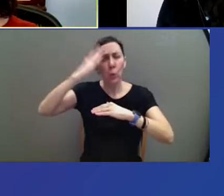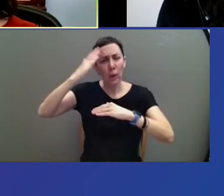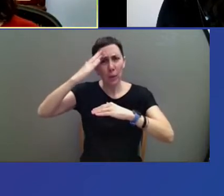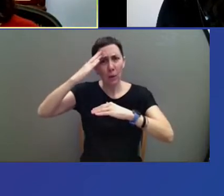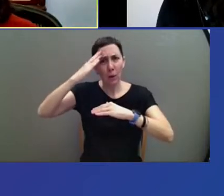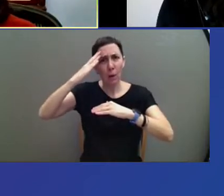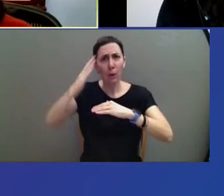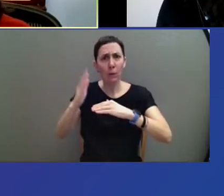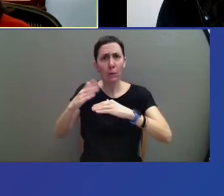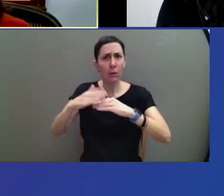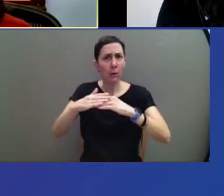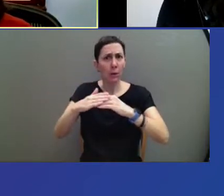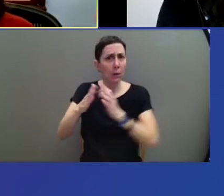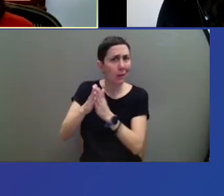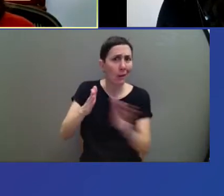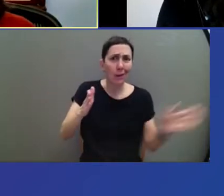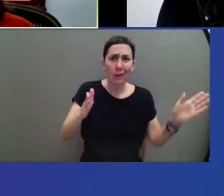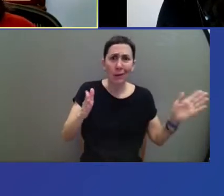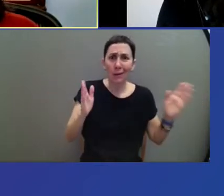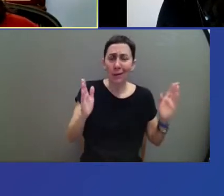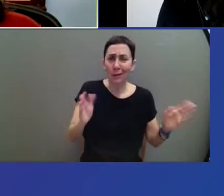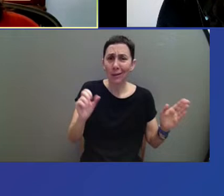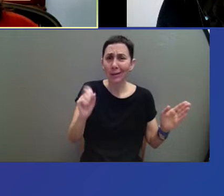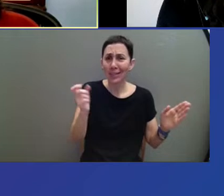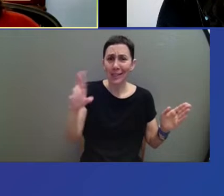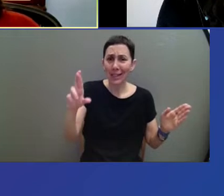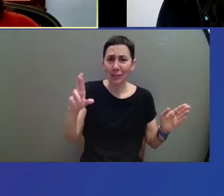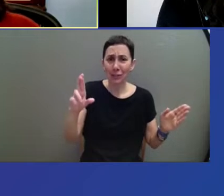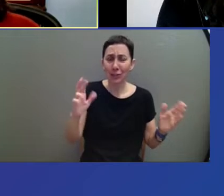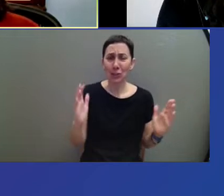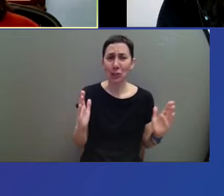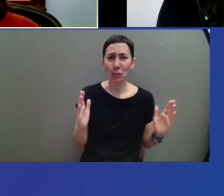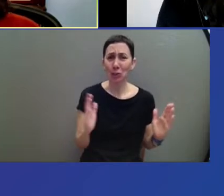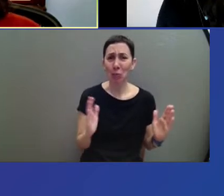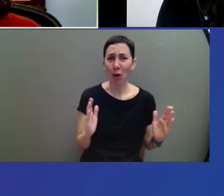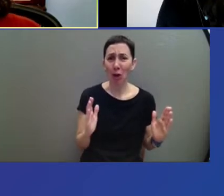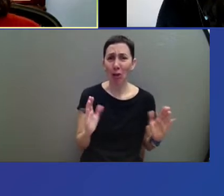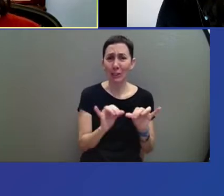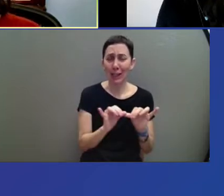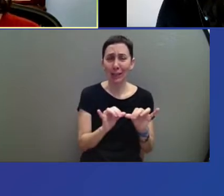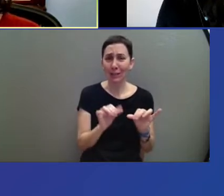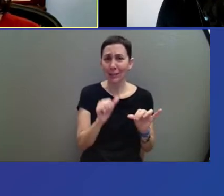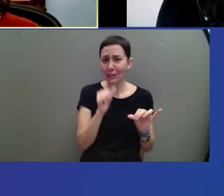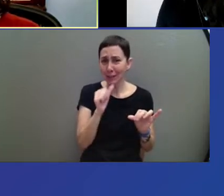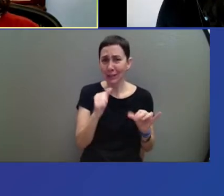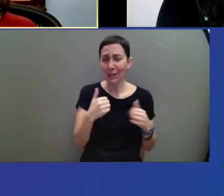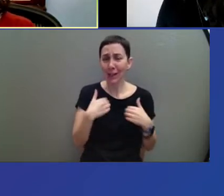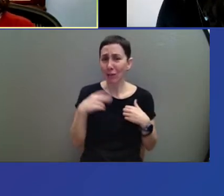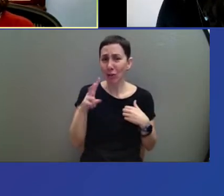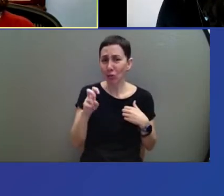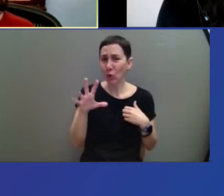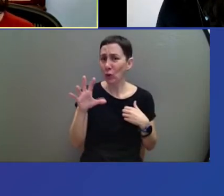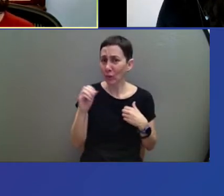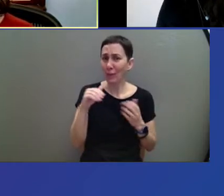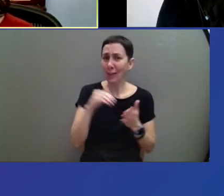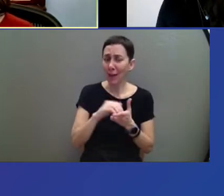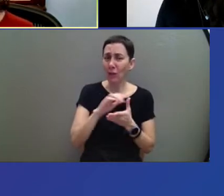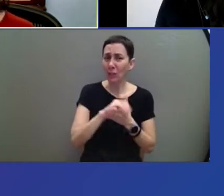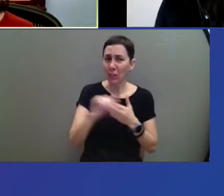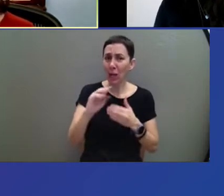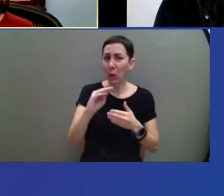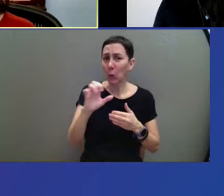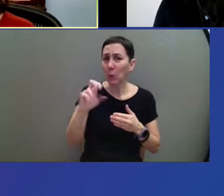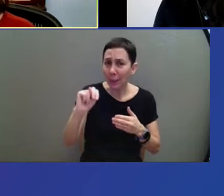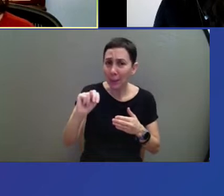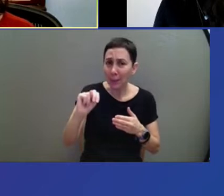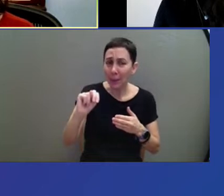sector that's smaller or not as large as the $250,000 minimum that we have. So we have started some